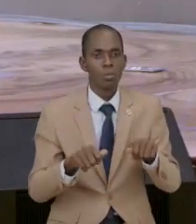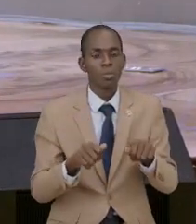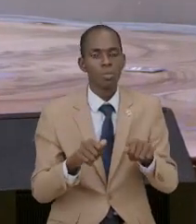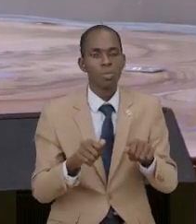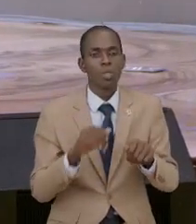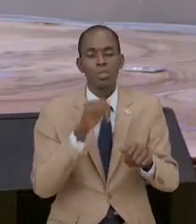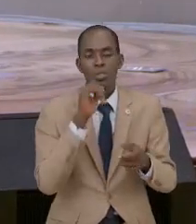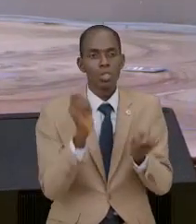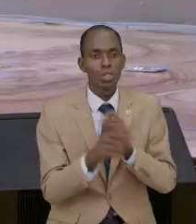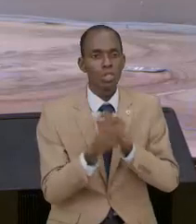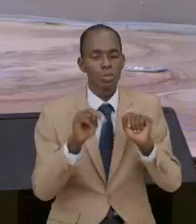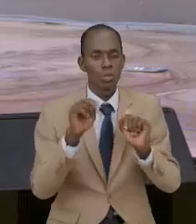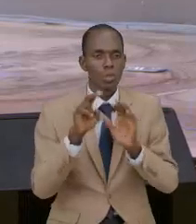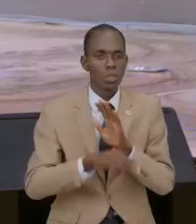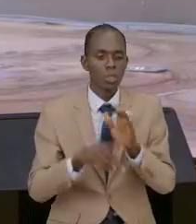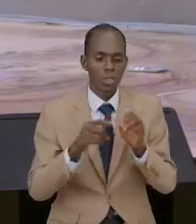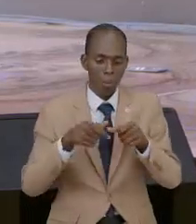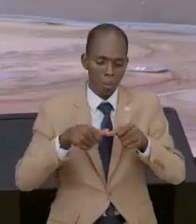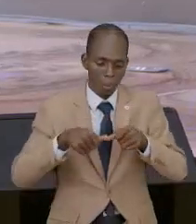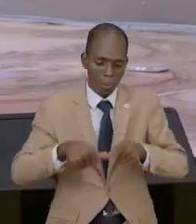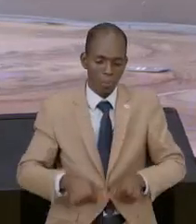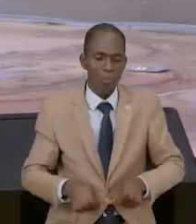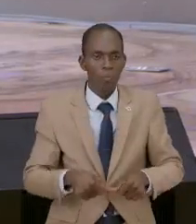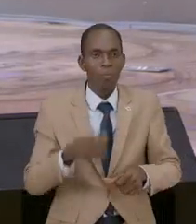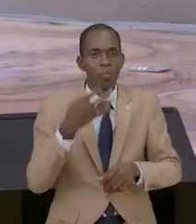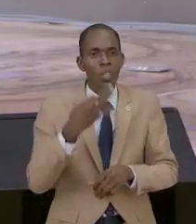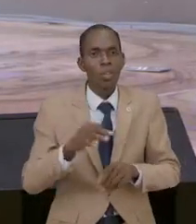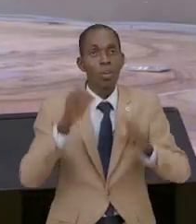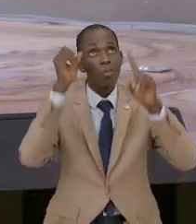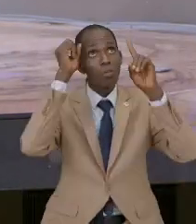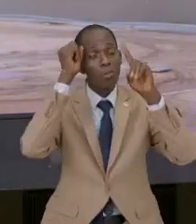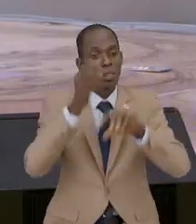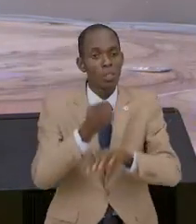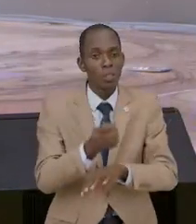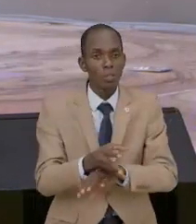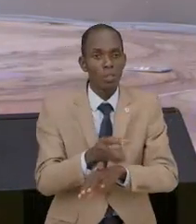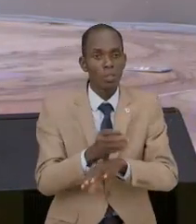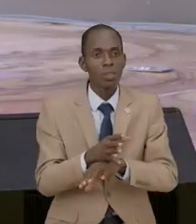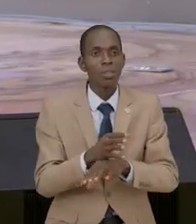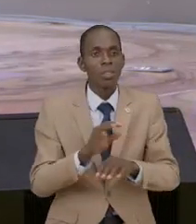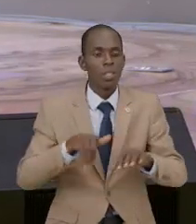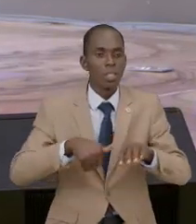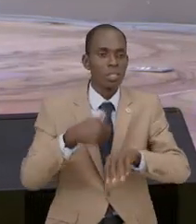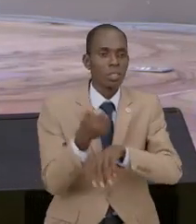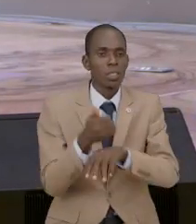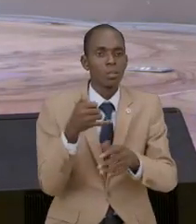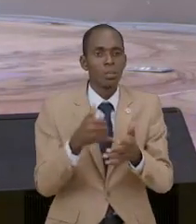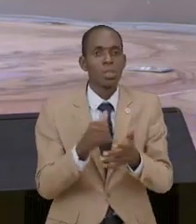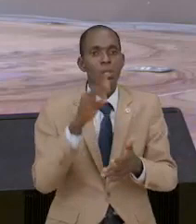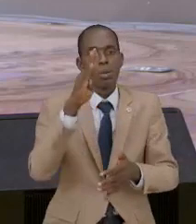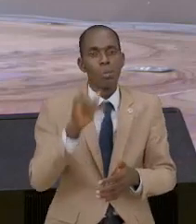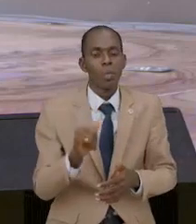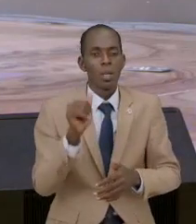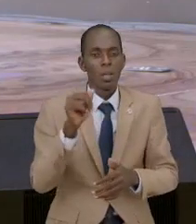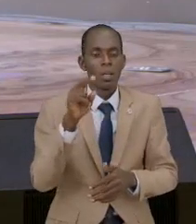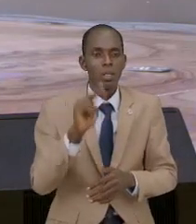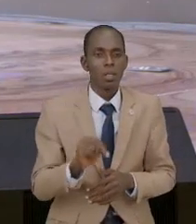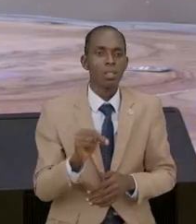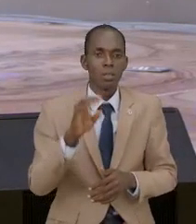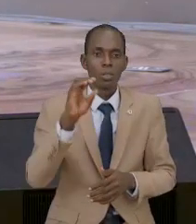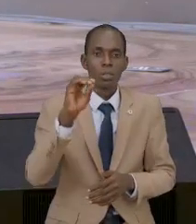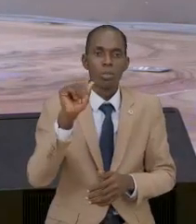unchangeableness, the permanence of his counsel, confirmed it by an oath.